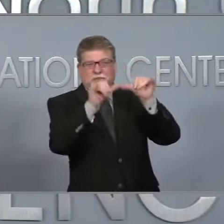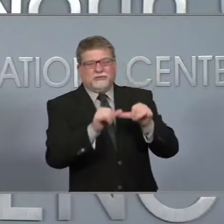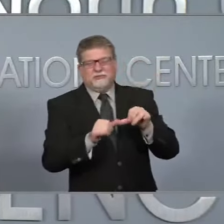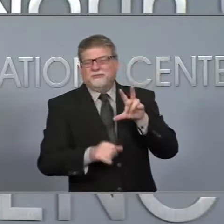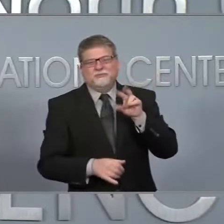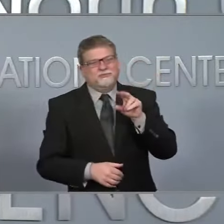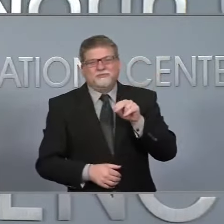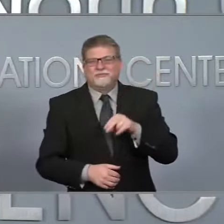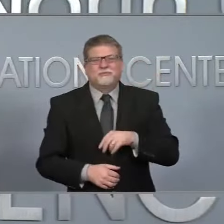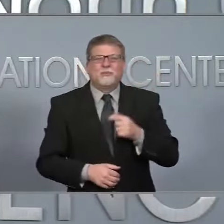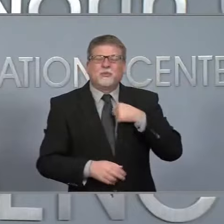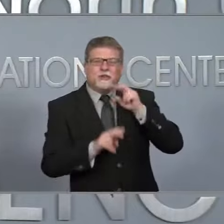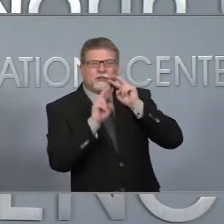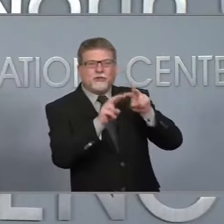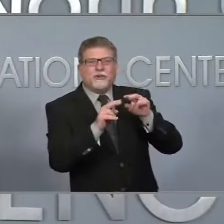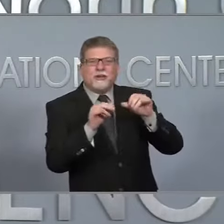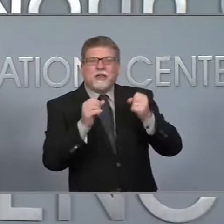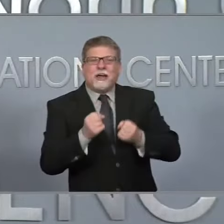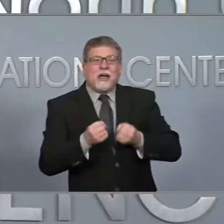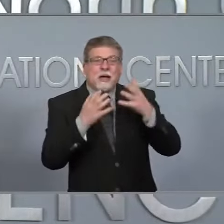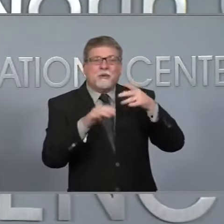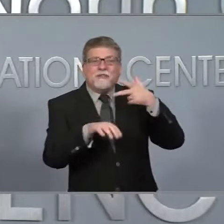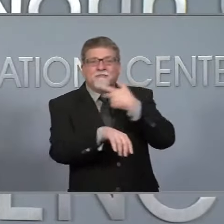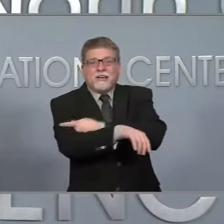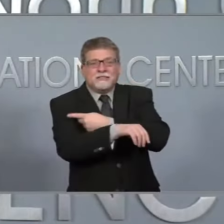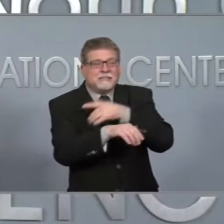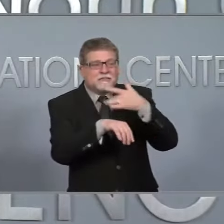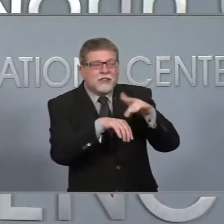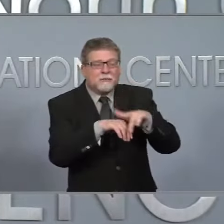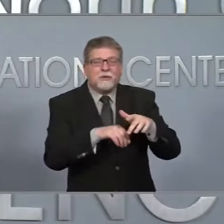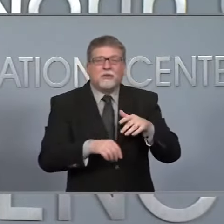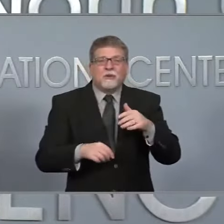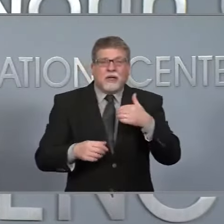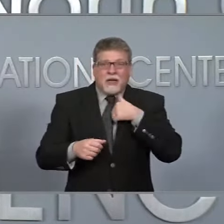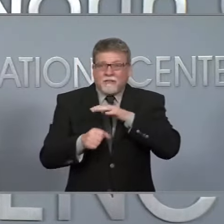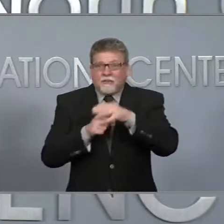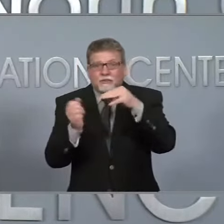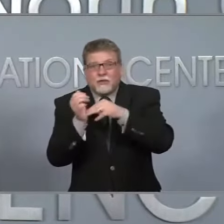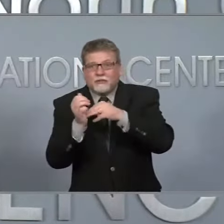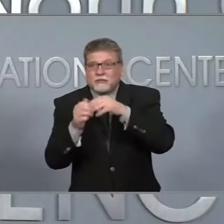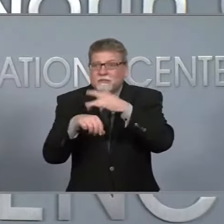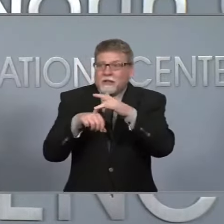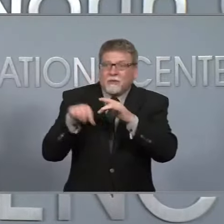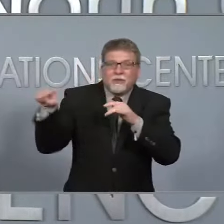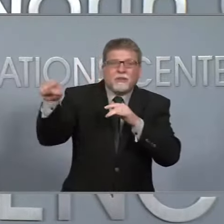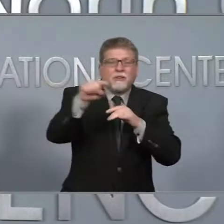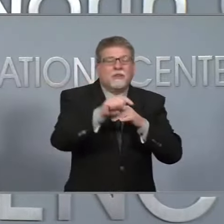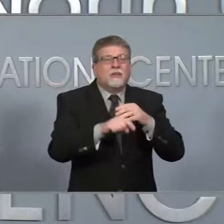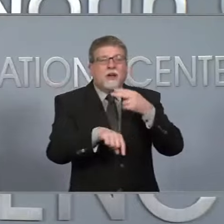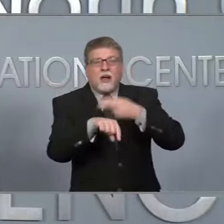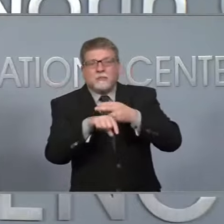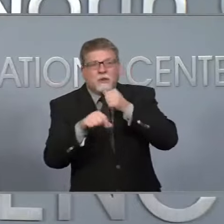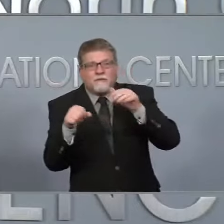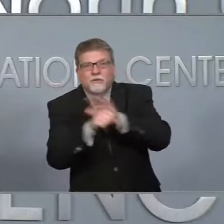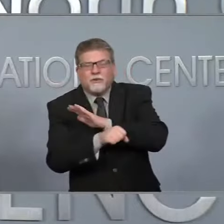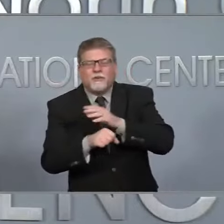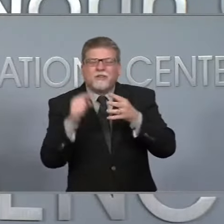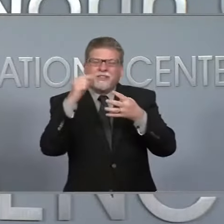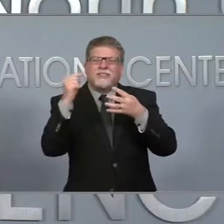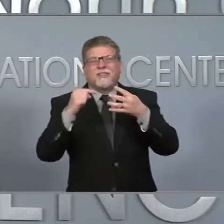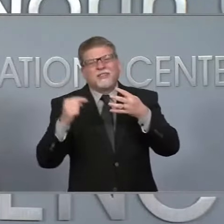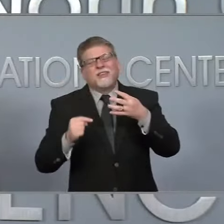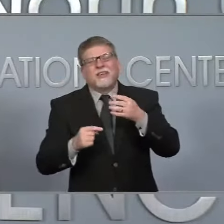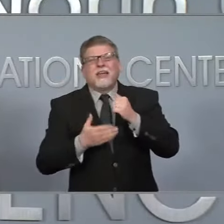of vaccines, our supply of treatment that help us understand how best to respond in each phase of the pandemic. To your